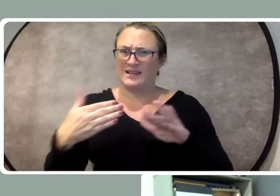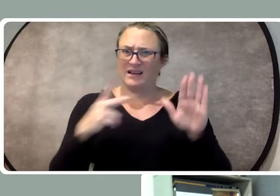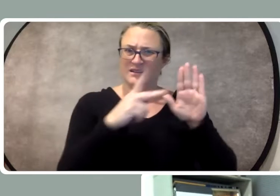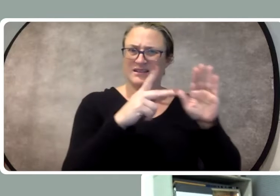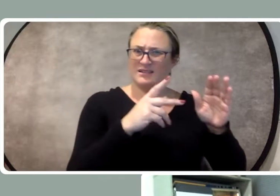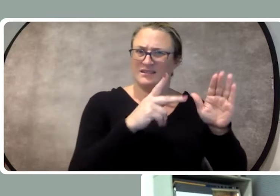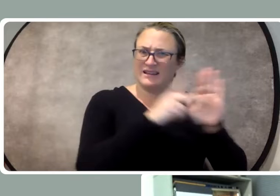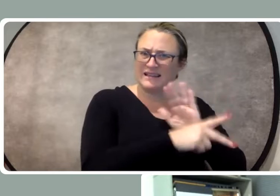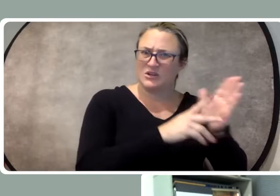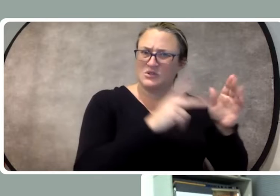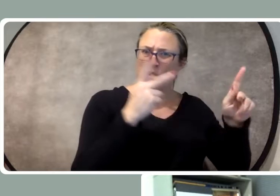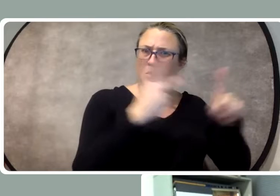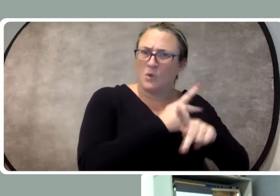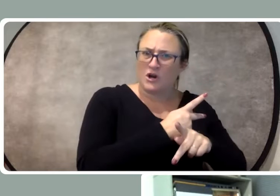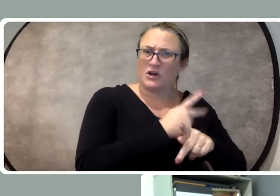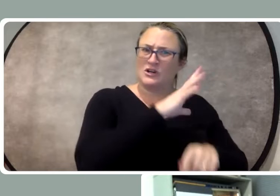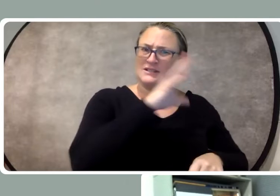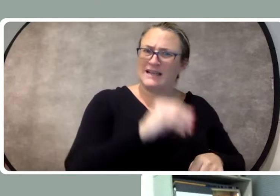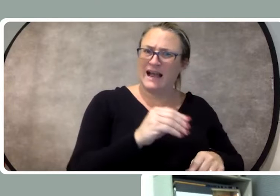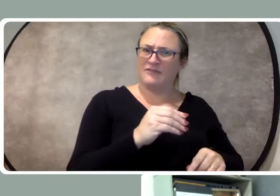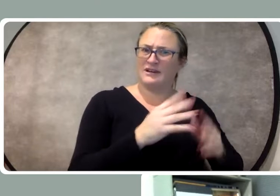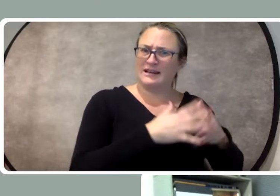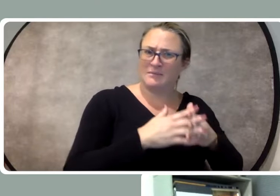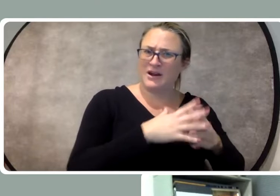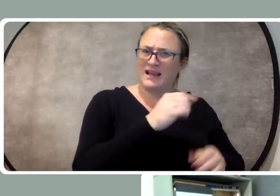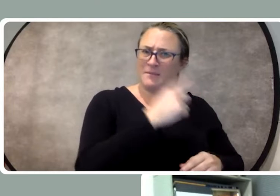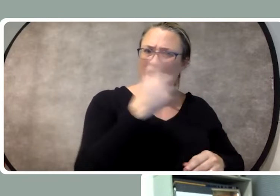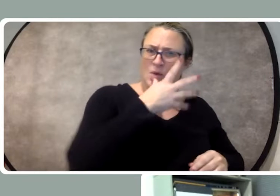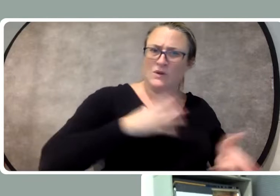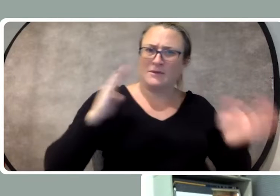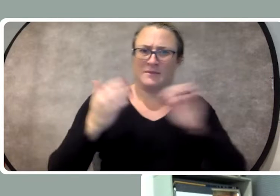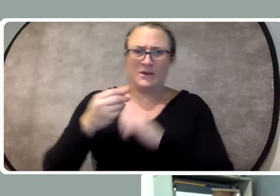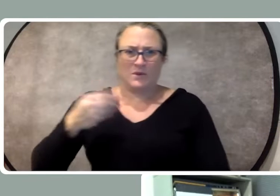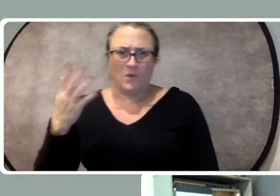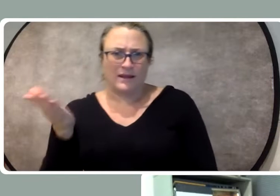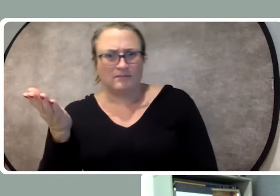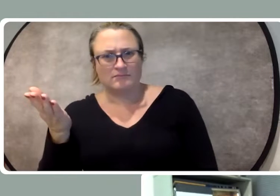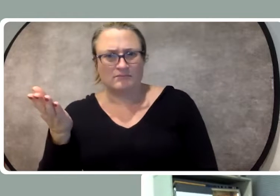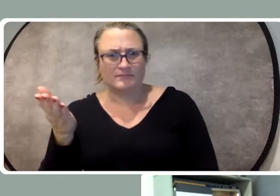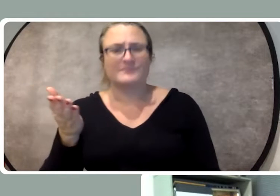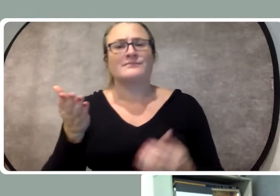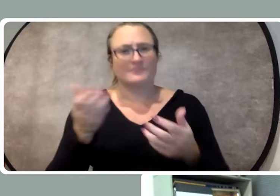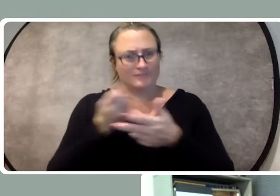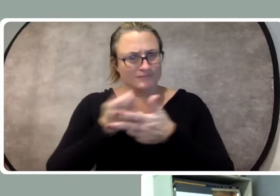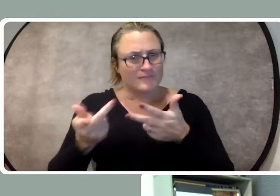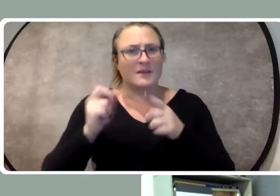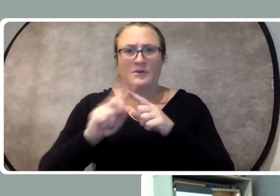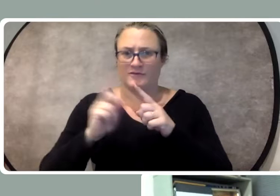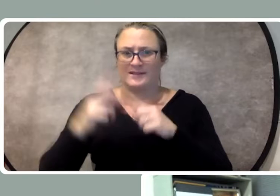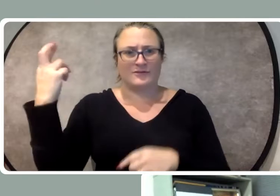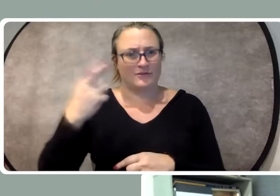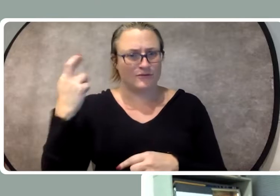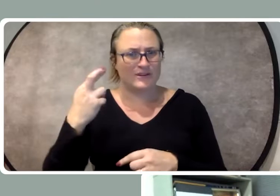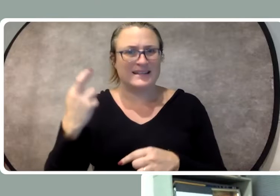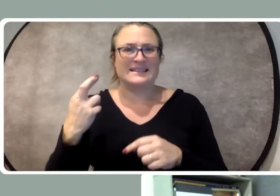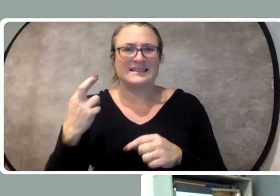African Americans and other Black women around the world. And there are a number of reasons why, although none has really